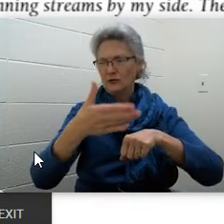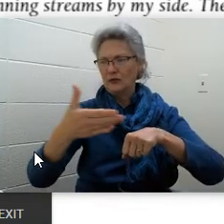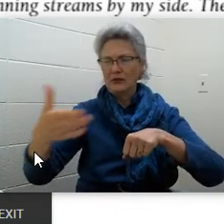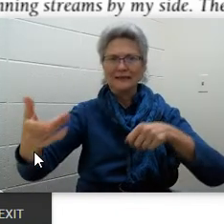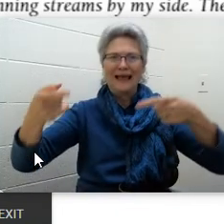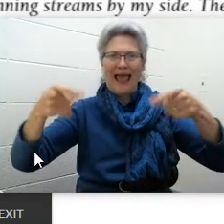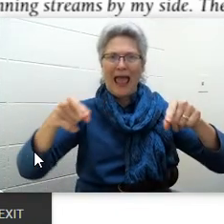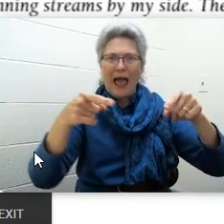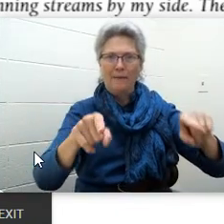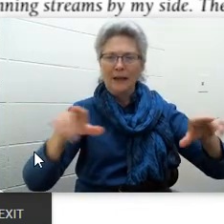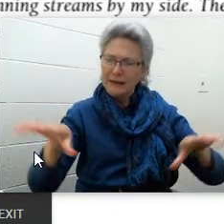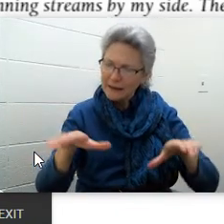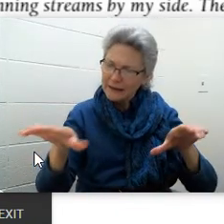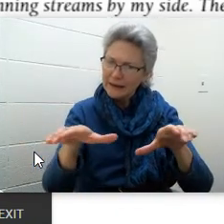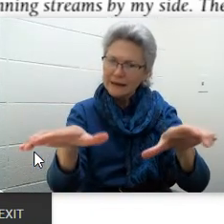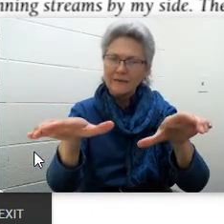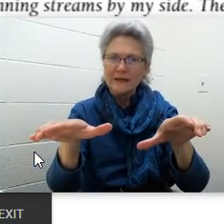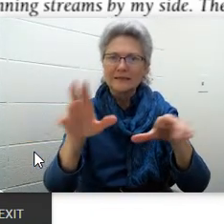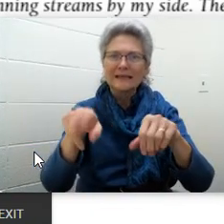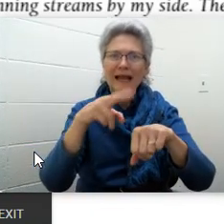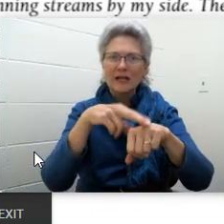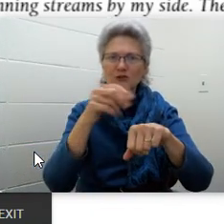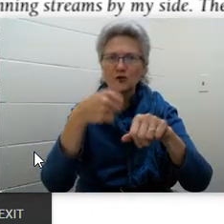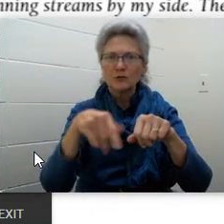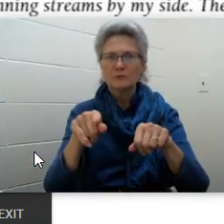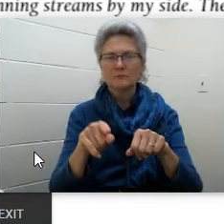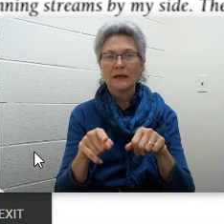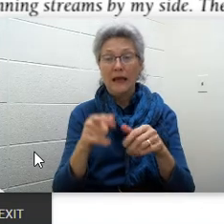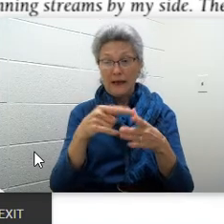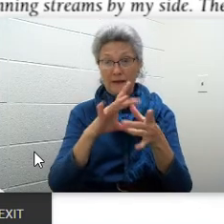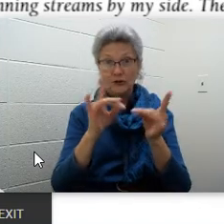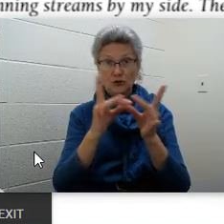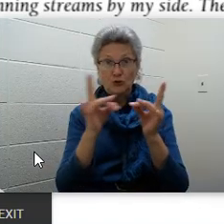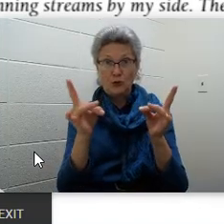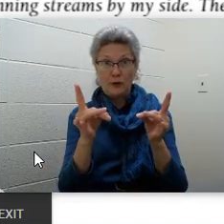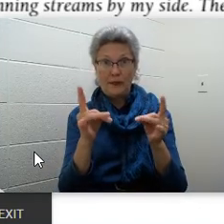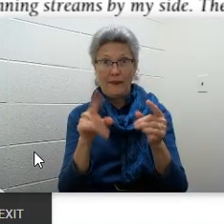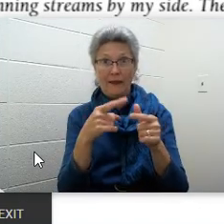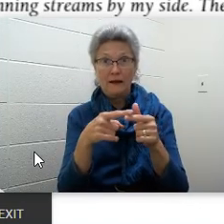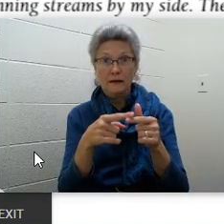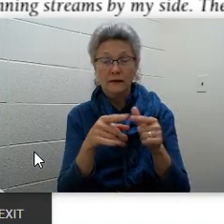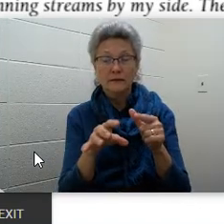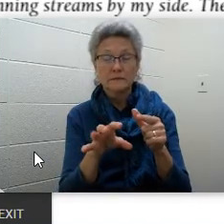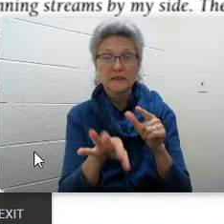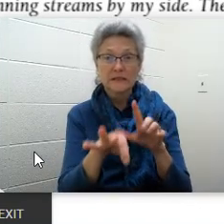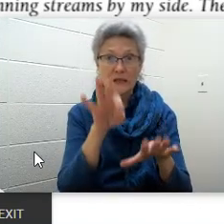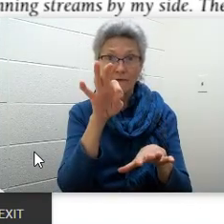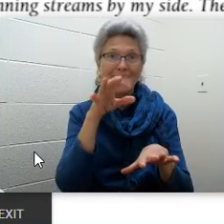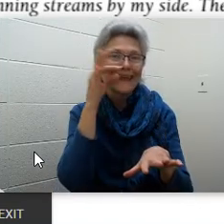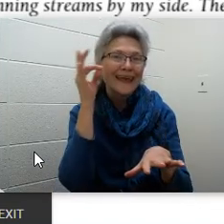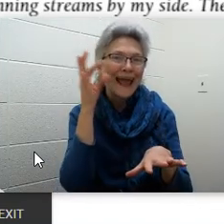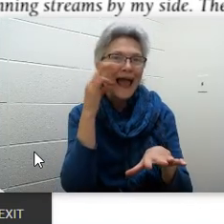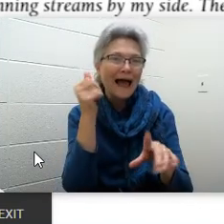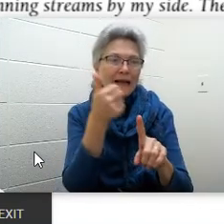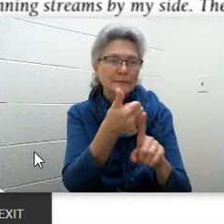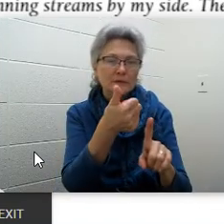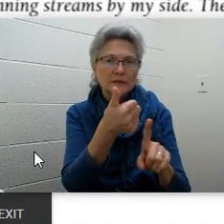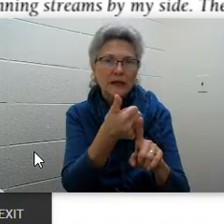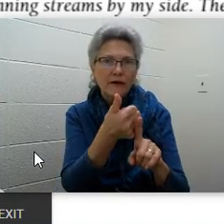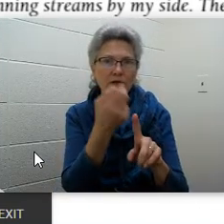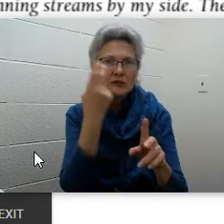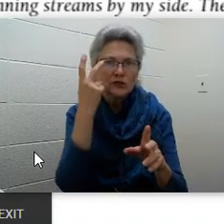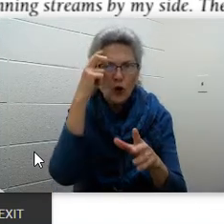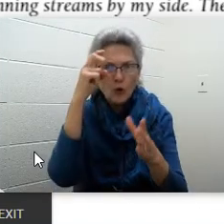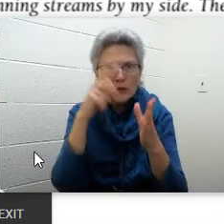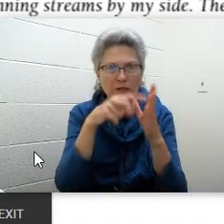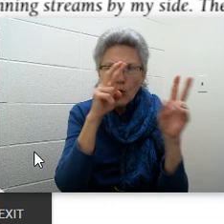that occur in nature. For instance, in this text, we then find that this cat is